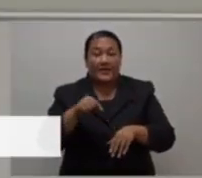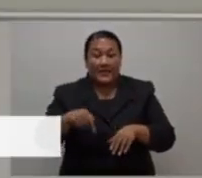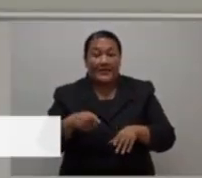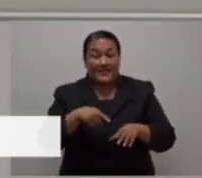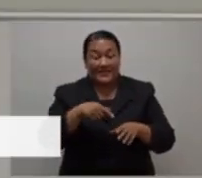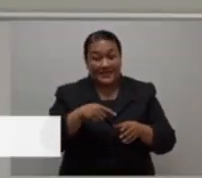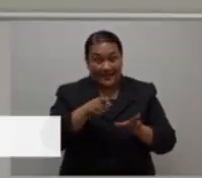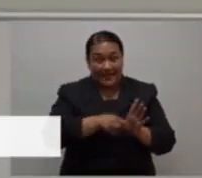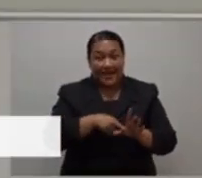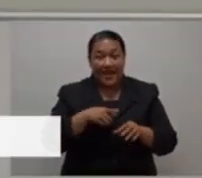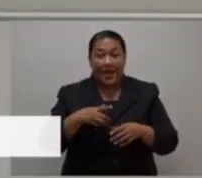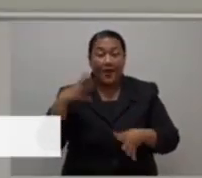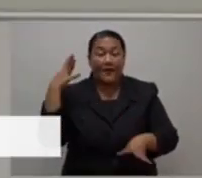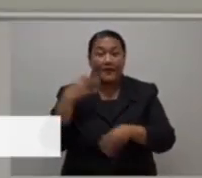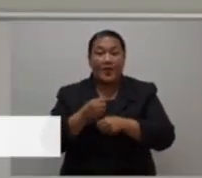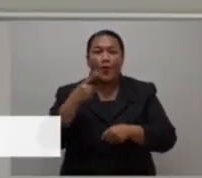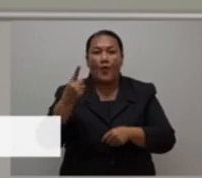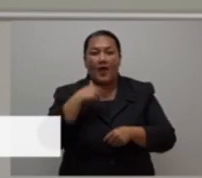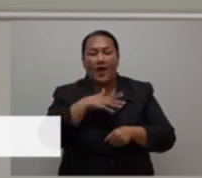testing last year,